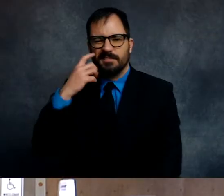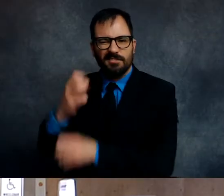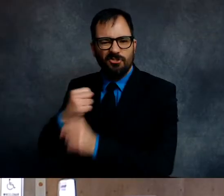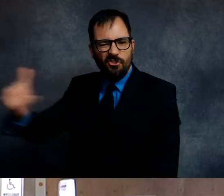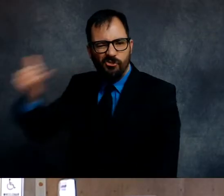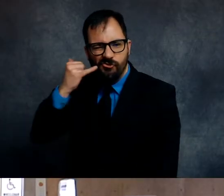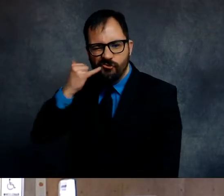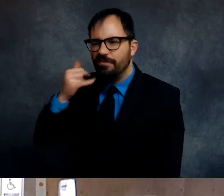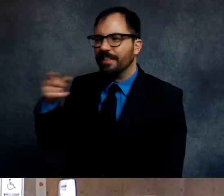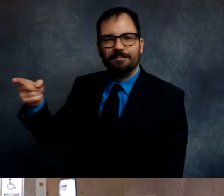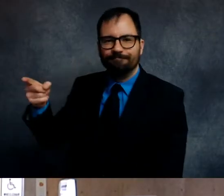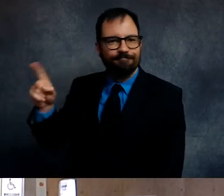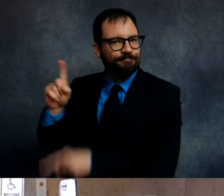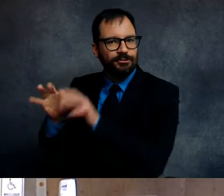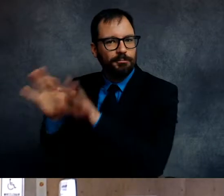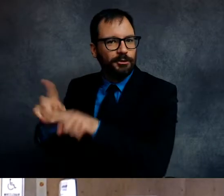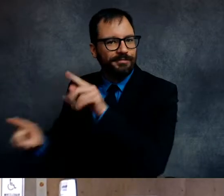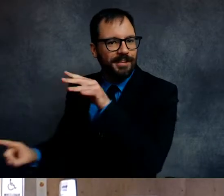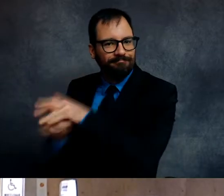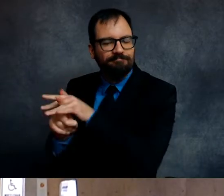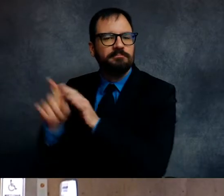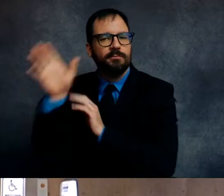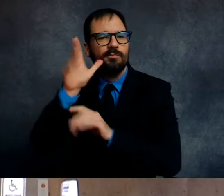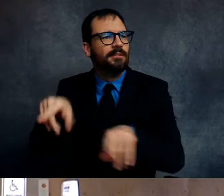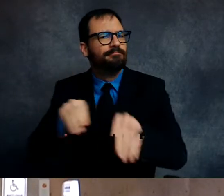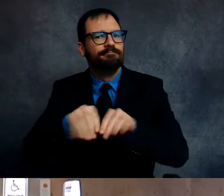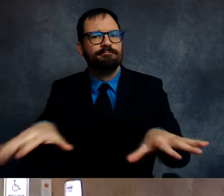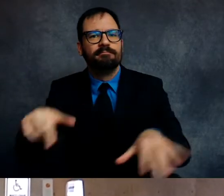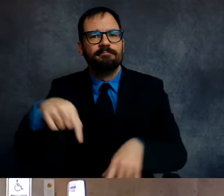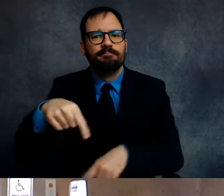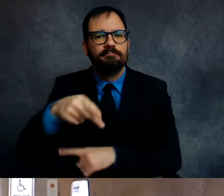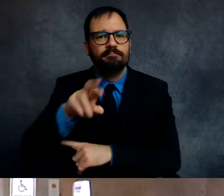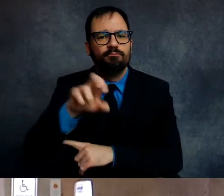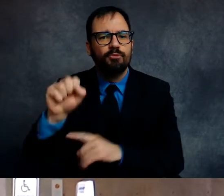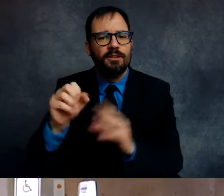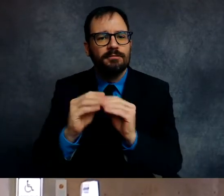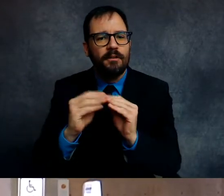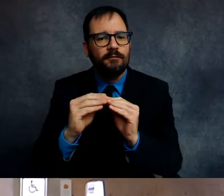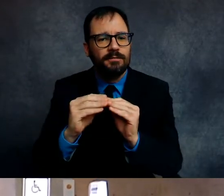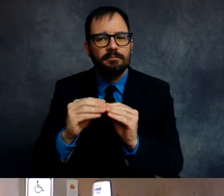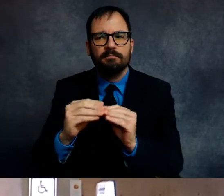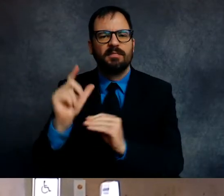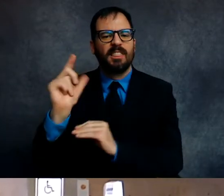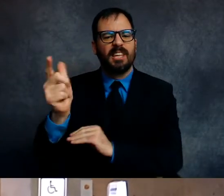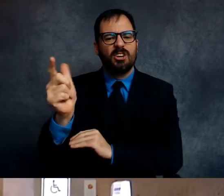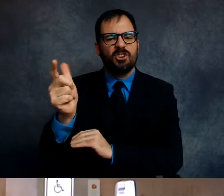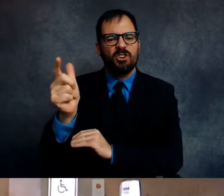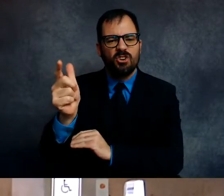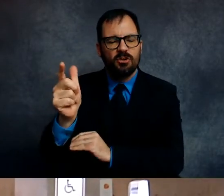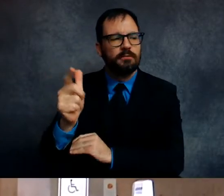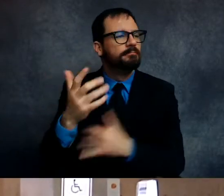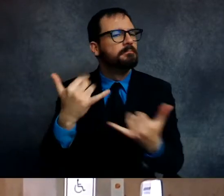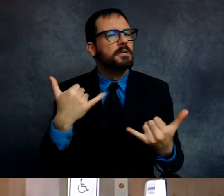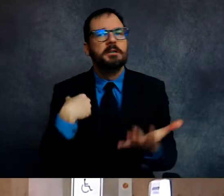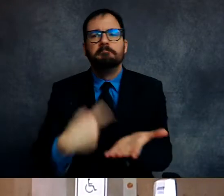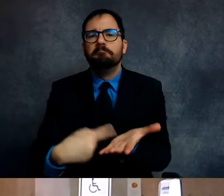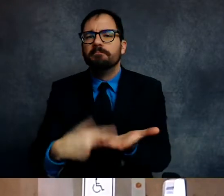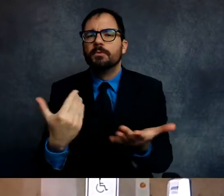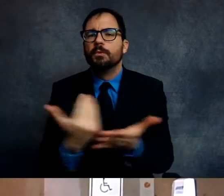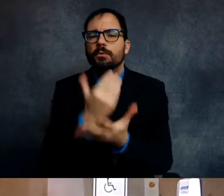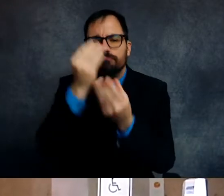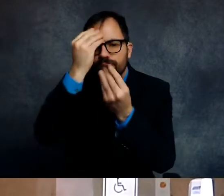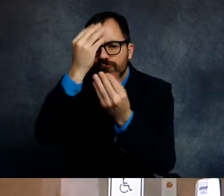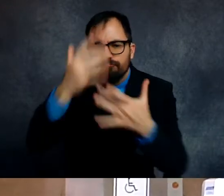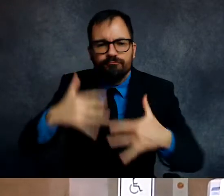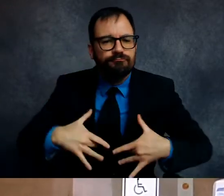Thank you very much. Sorry we have no ALS interpreters today. We just got a call just now that they couldn't make it, so we will be broadcasting the press